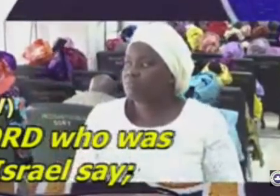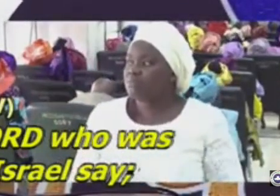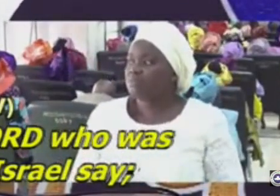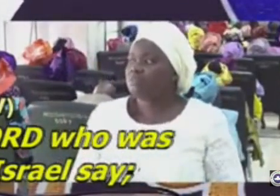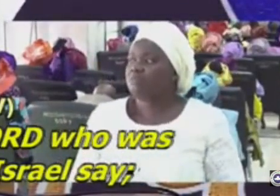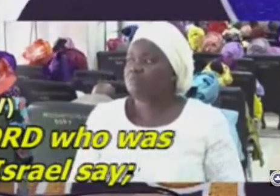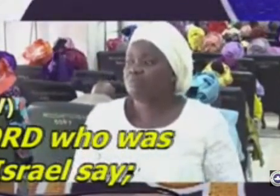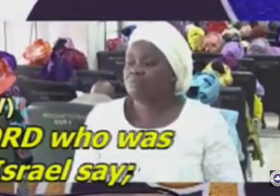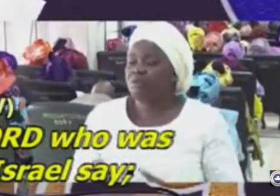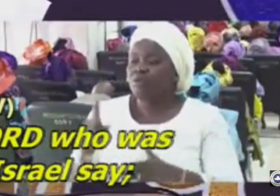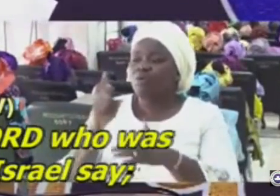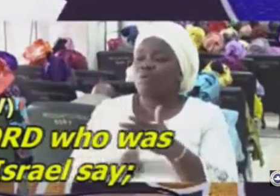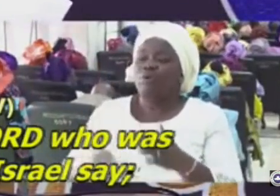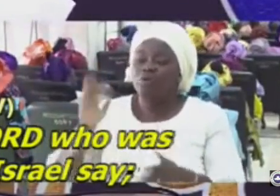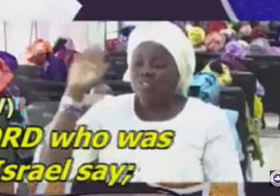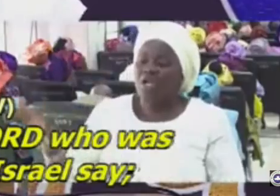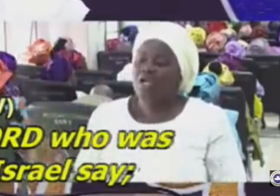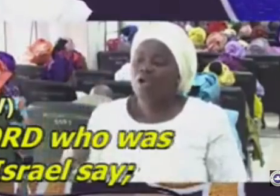what shall we be saying now?